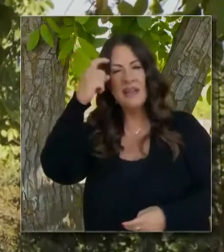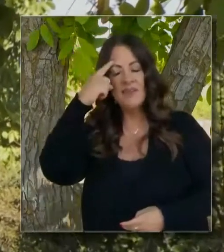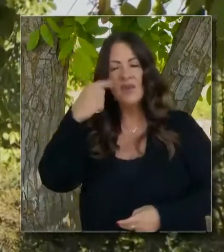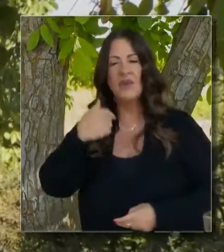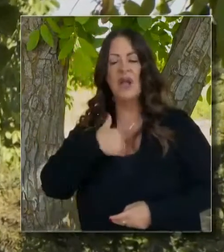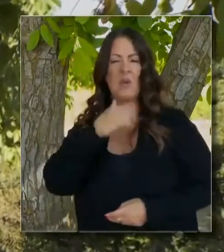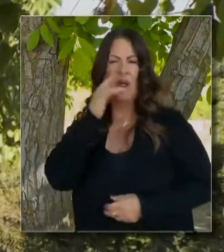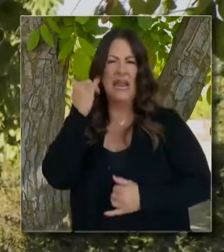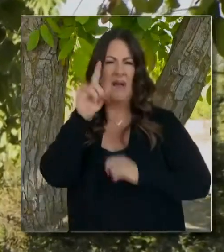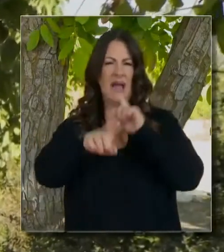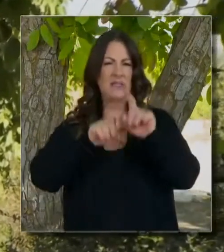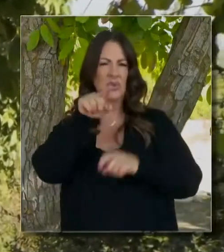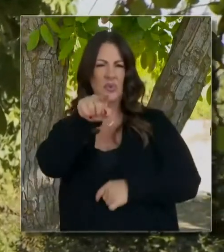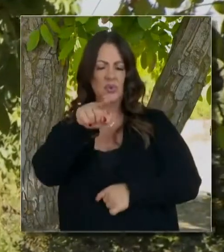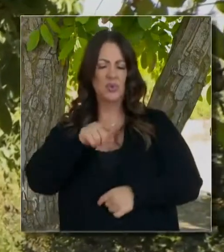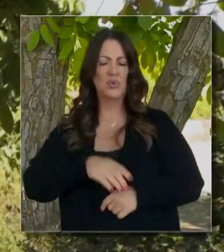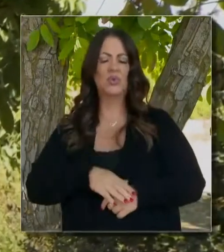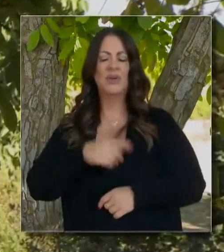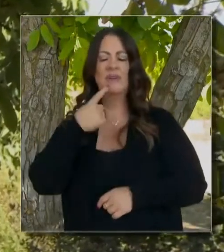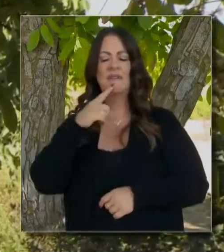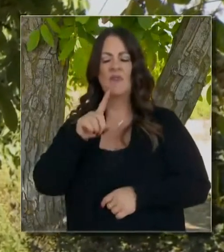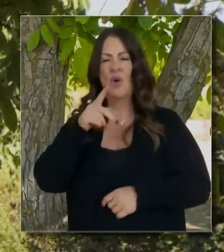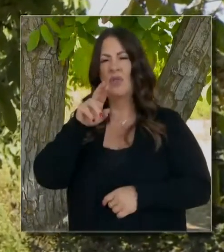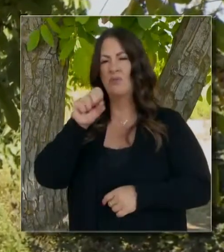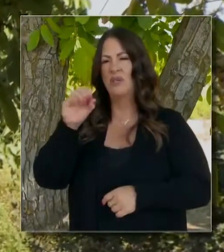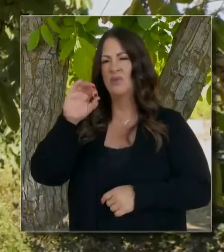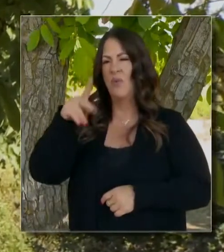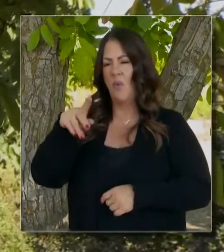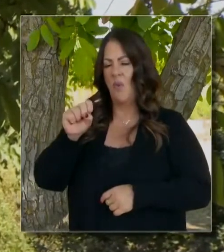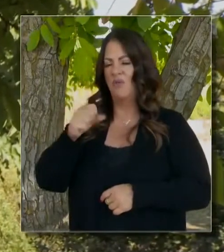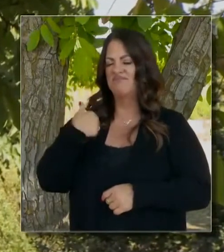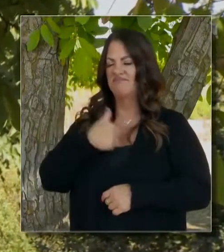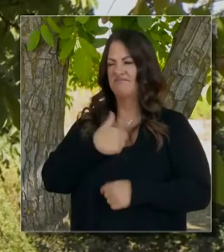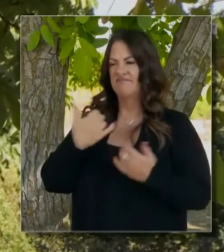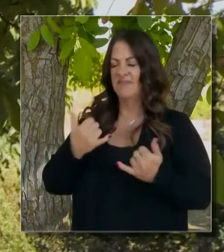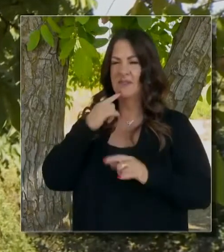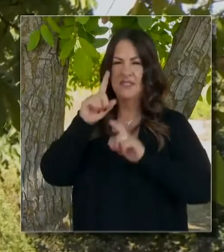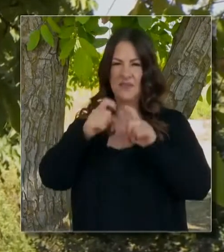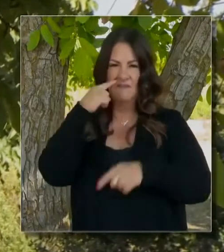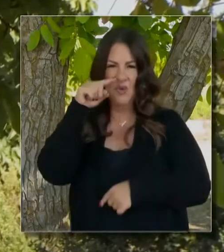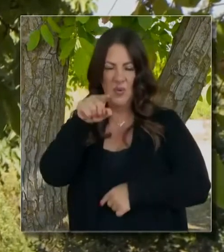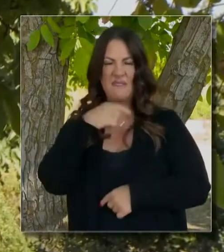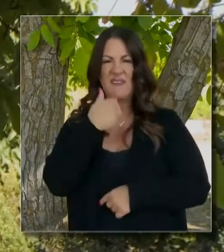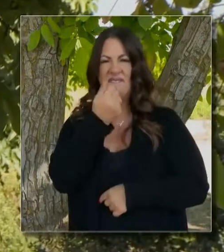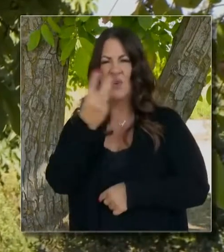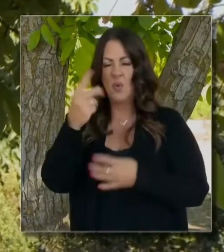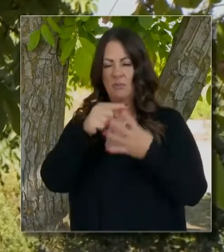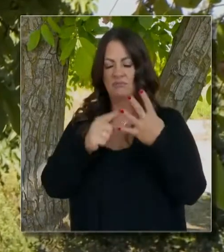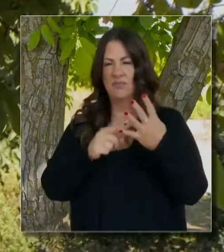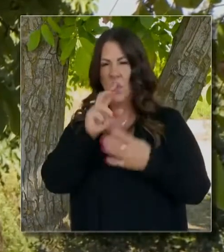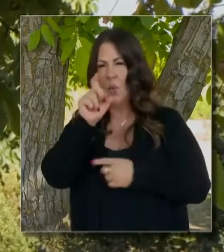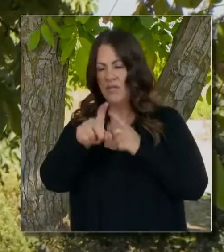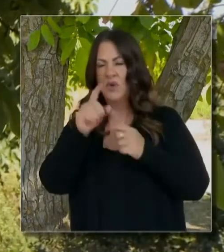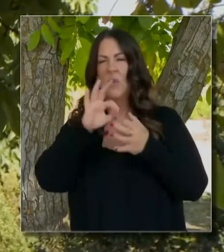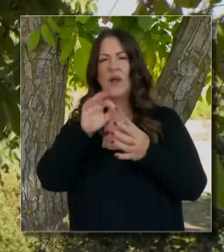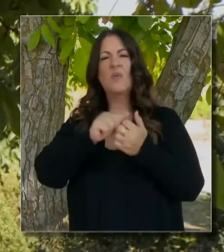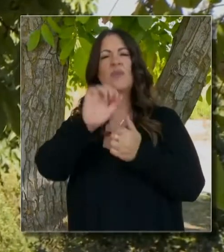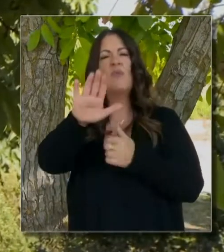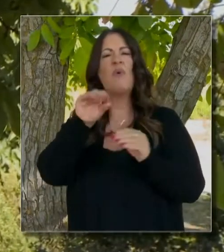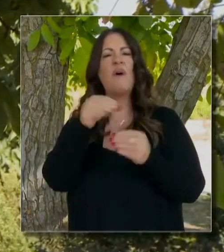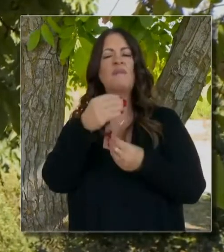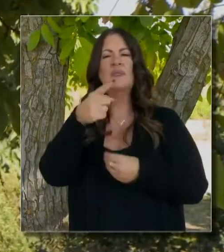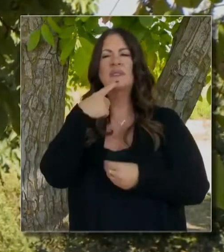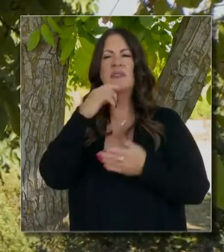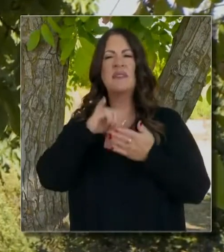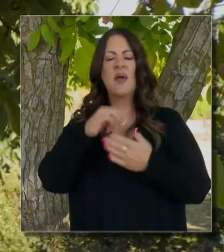be asking questions on behalf of the press corps today. Wanted to start out with a few questions about the news out of your office today that a